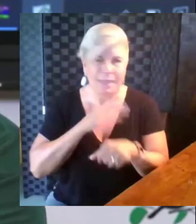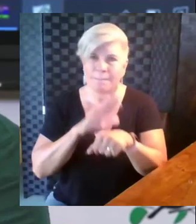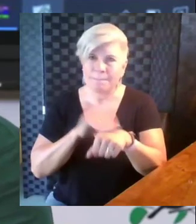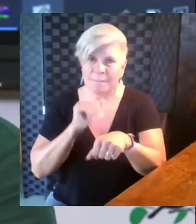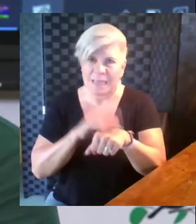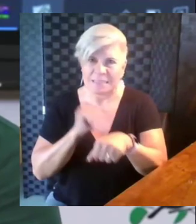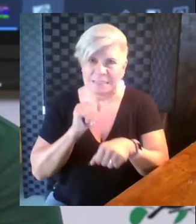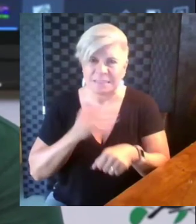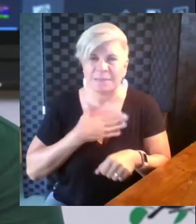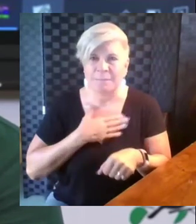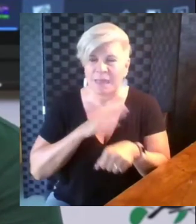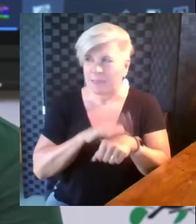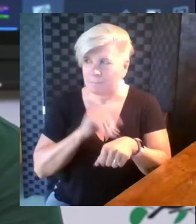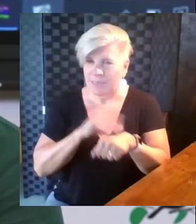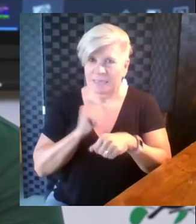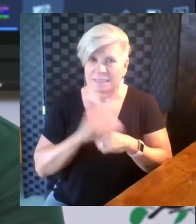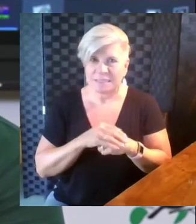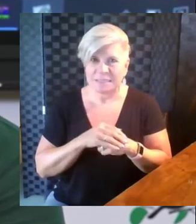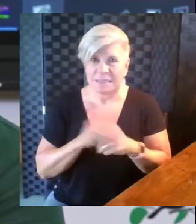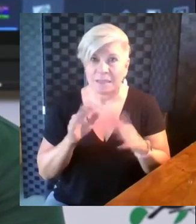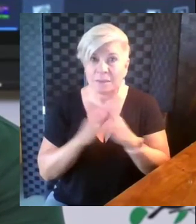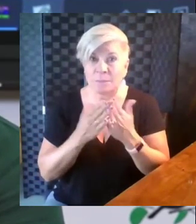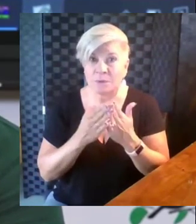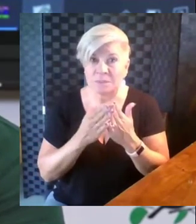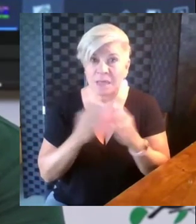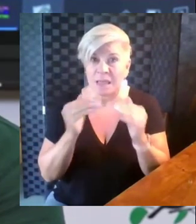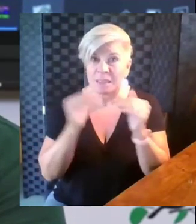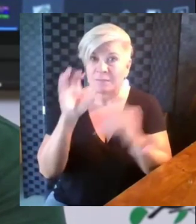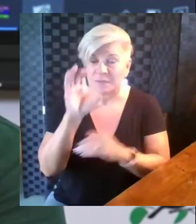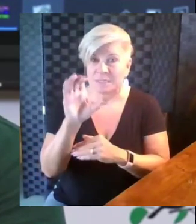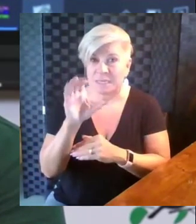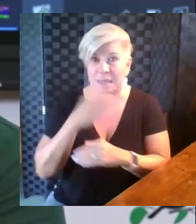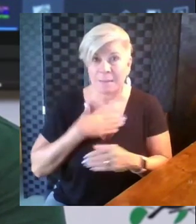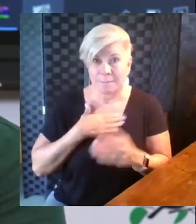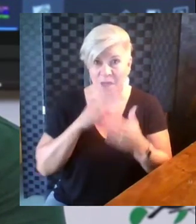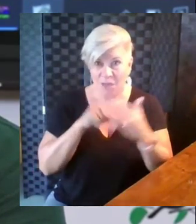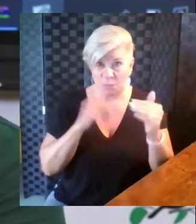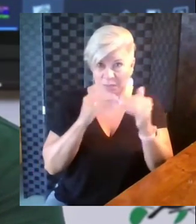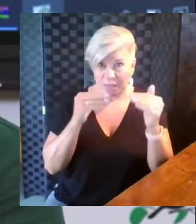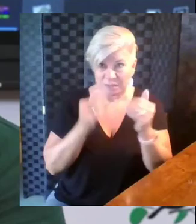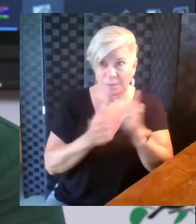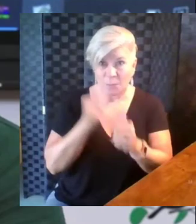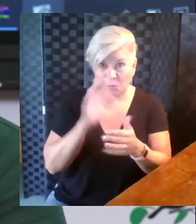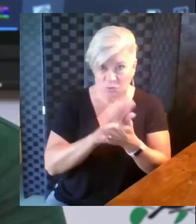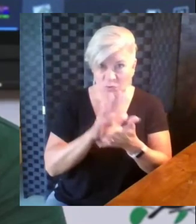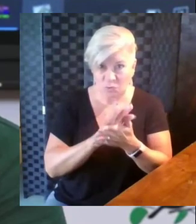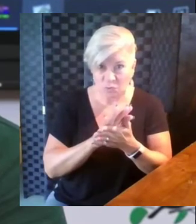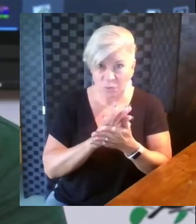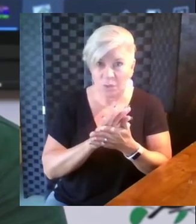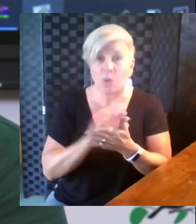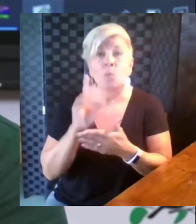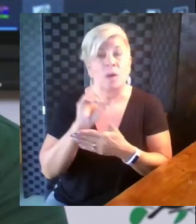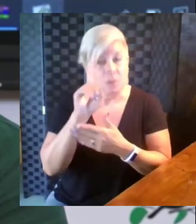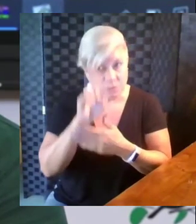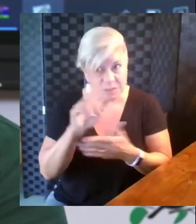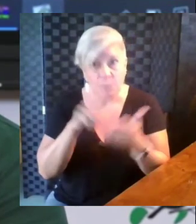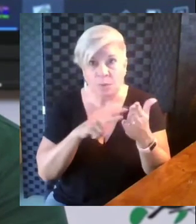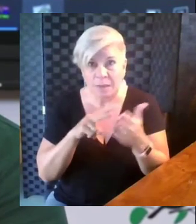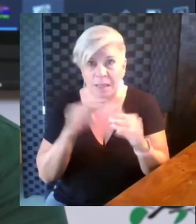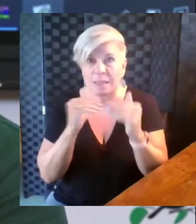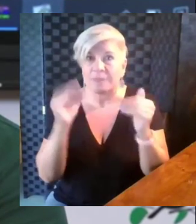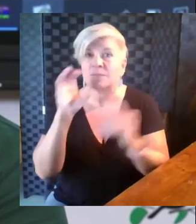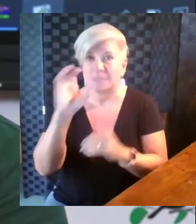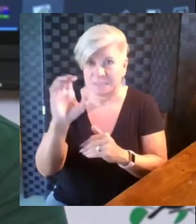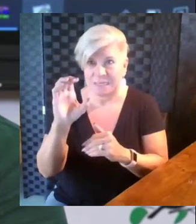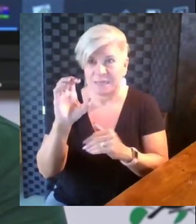My Pet. And these books are all at level C, which on my reading level that we use at most schools is exactly where you need to be reading to be